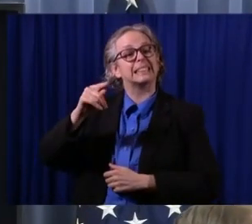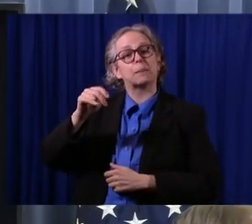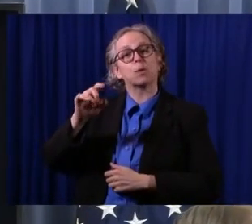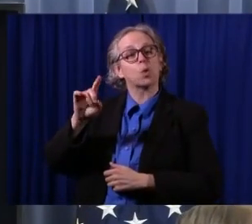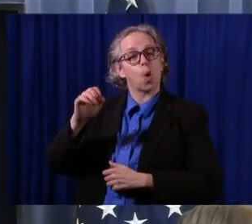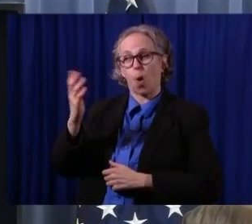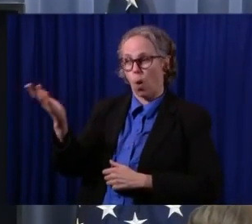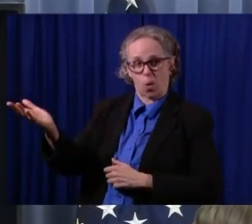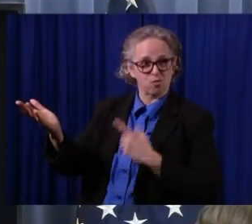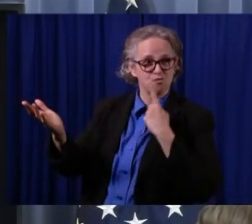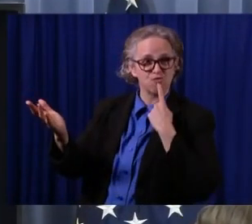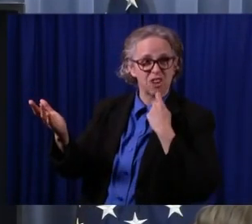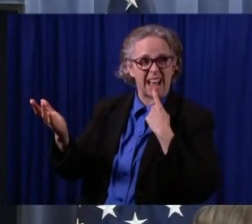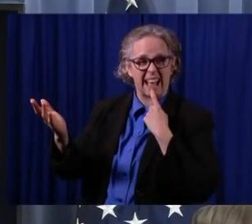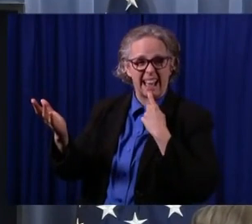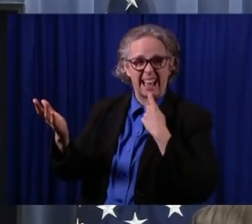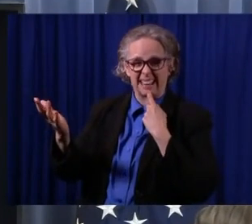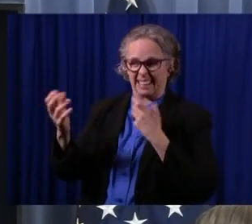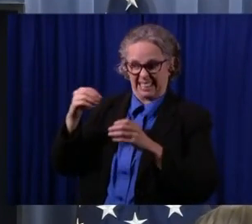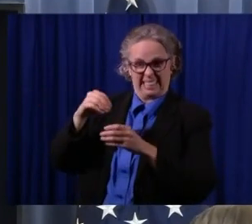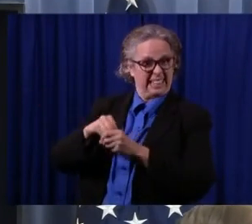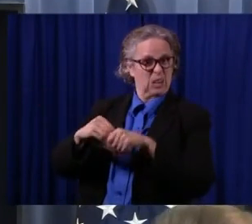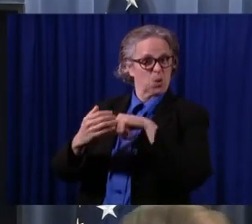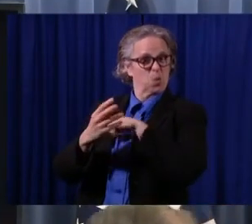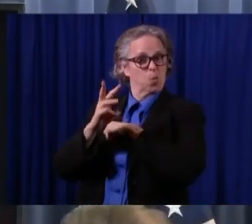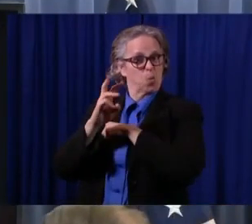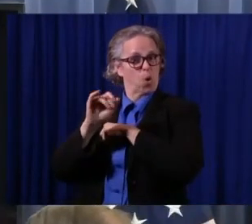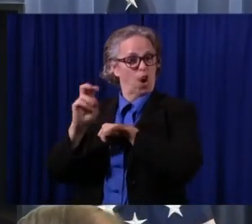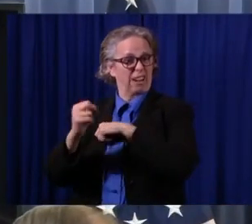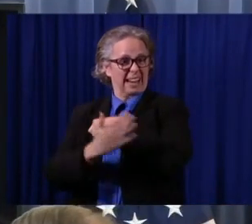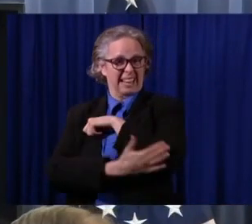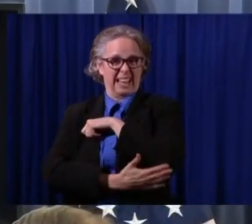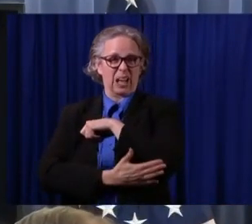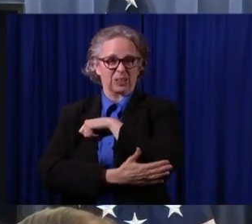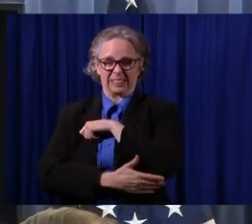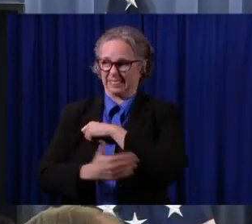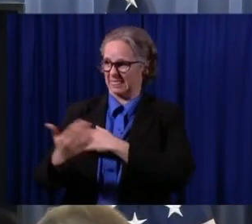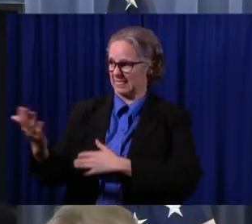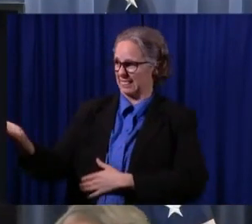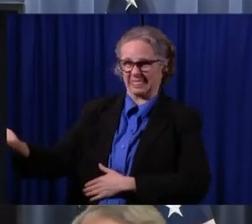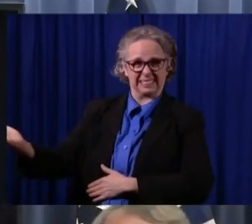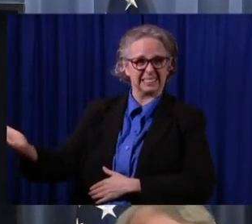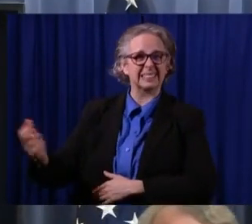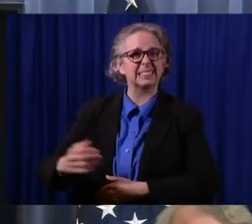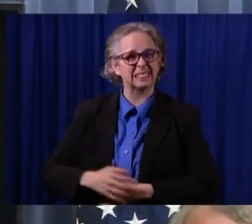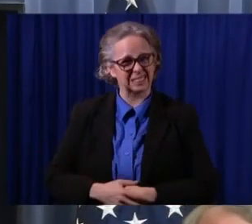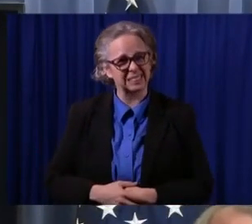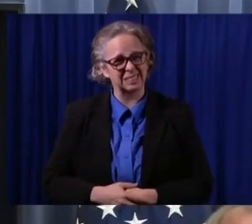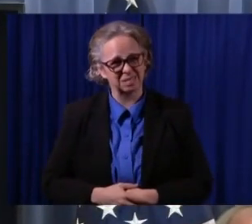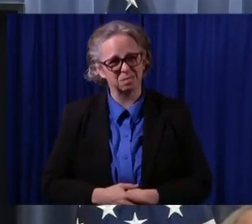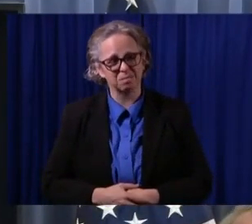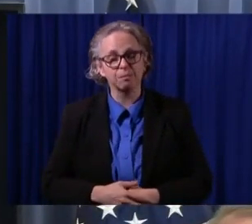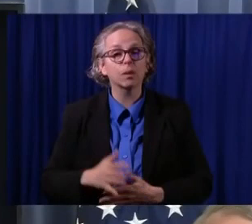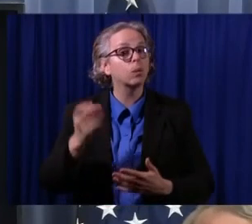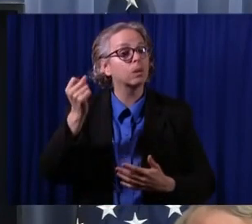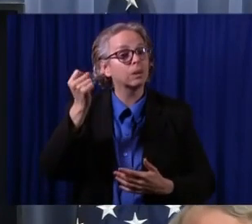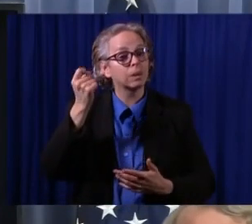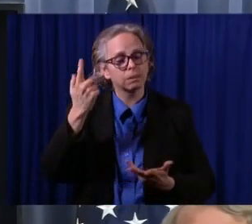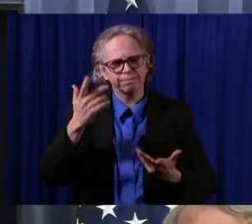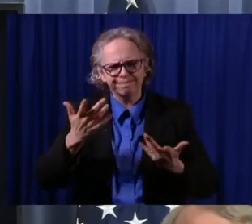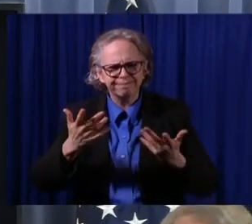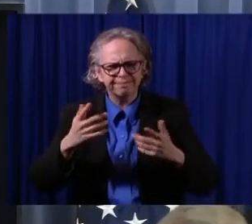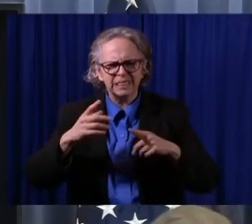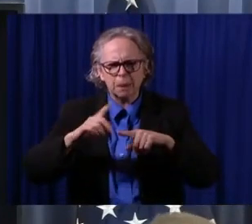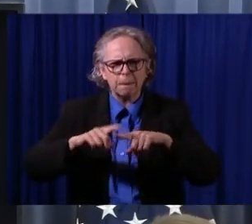Warren County, you can see, and this is, the numbers are about how many, this is based on residents, basically where people